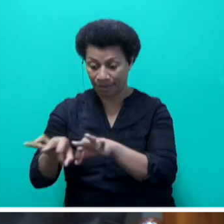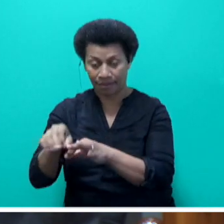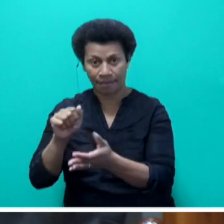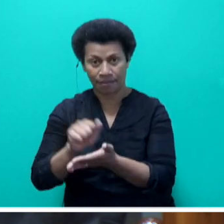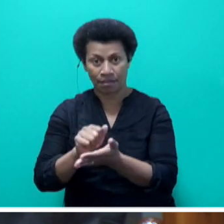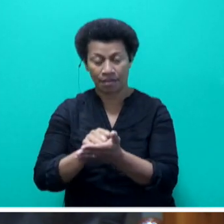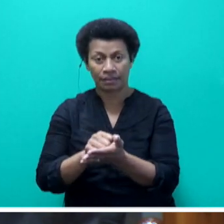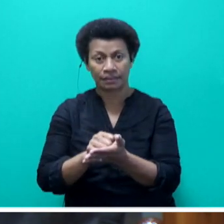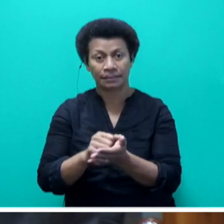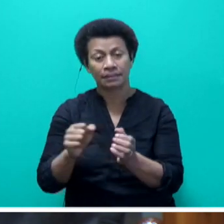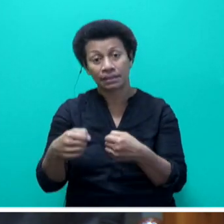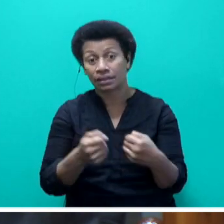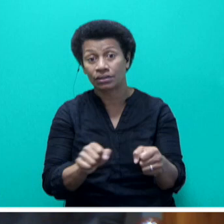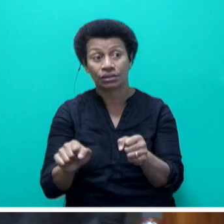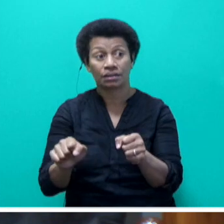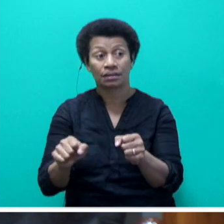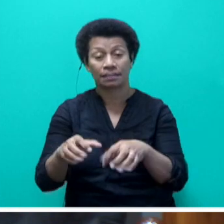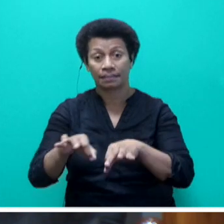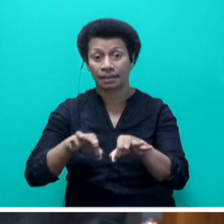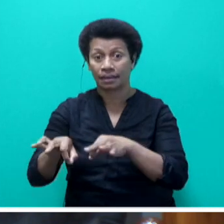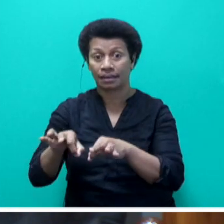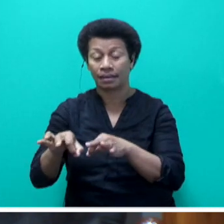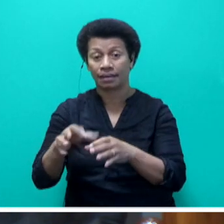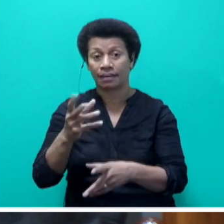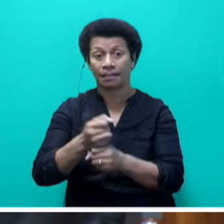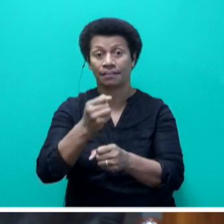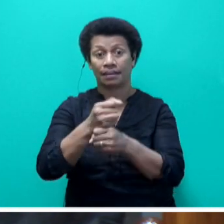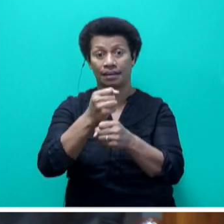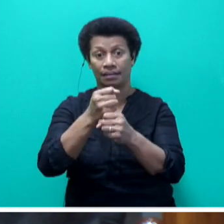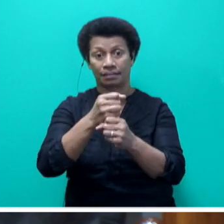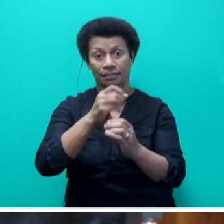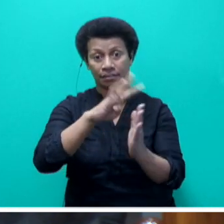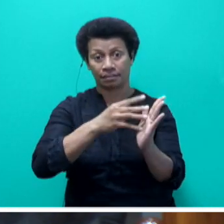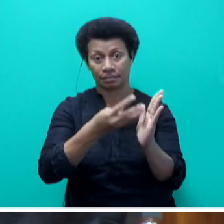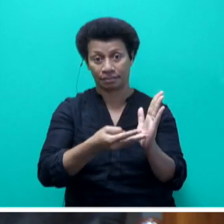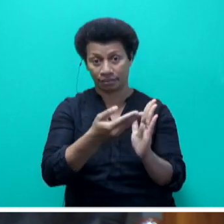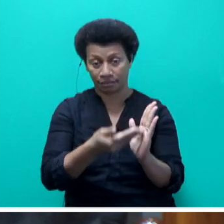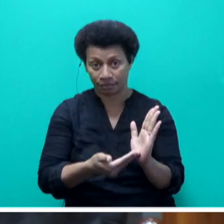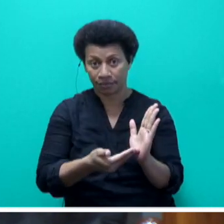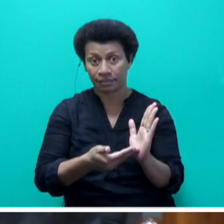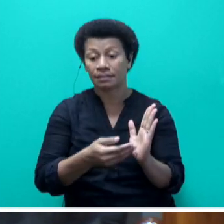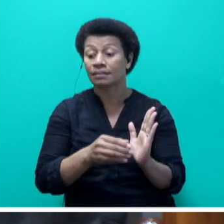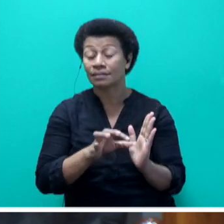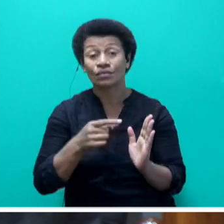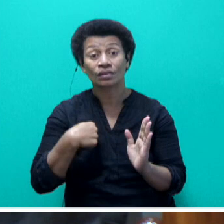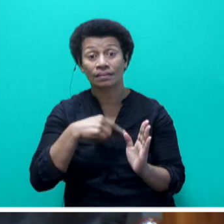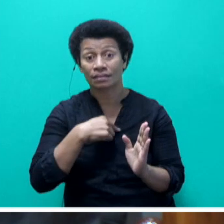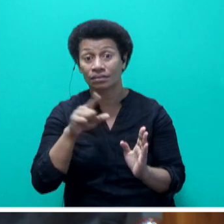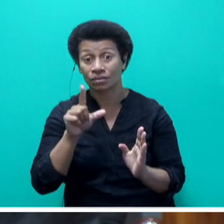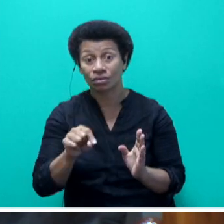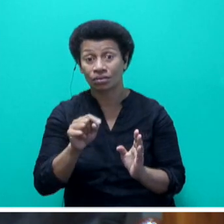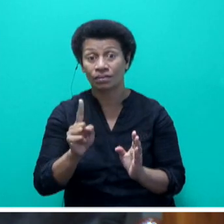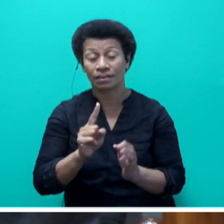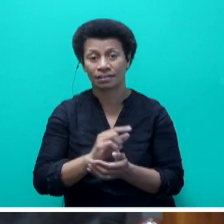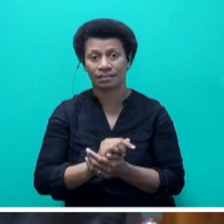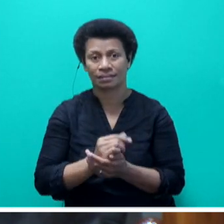the strategic planning documents such as outdated town planning schemes are all updated And by doing this, we're not only increasing